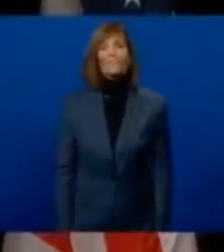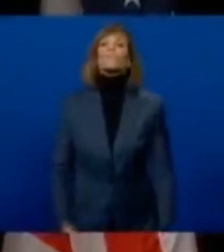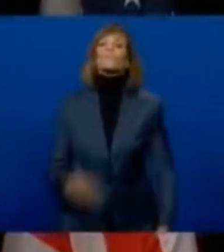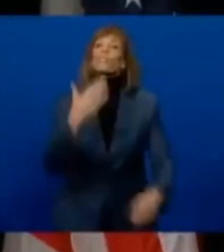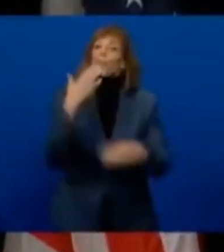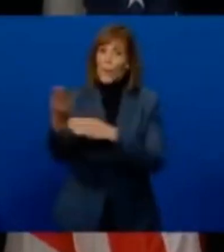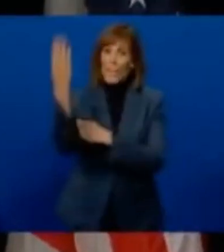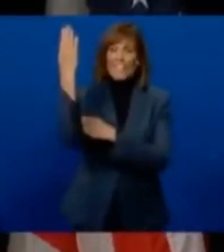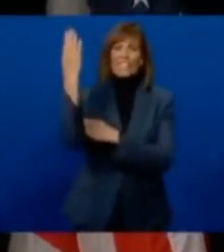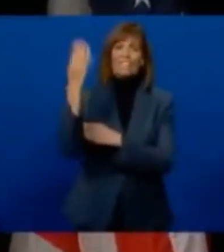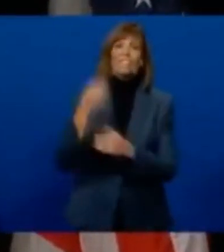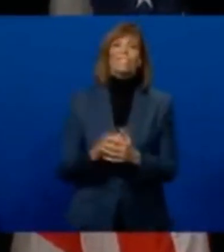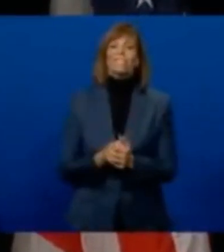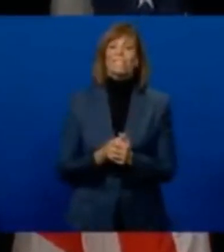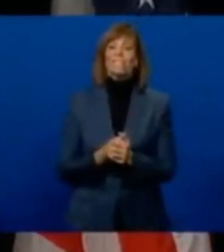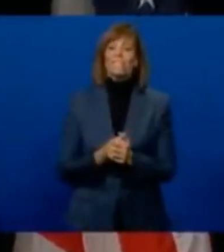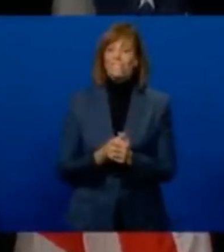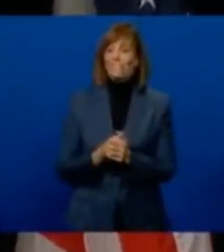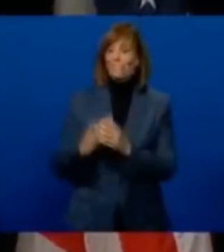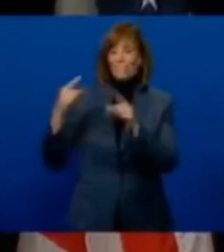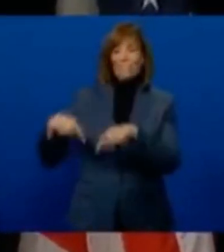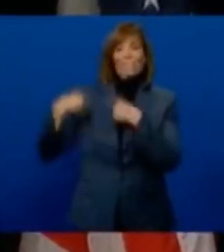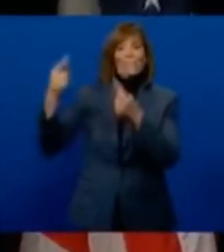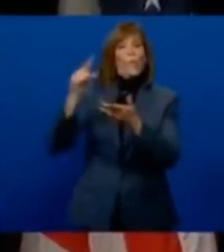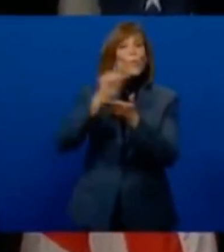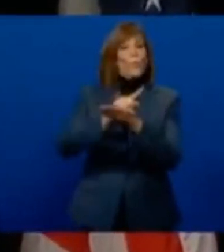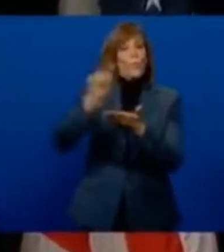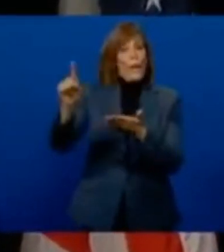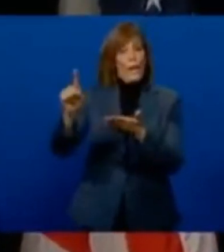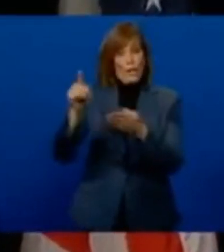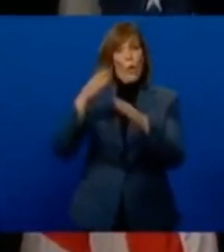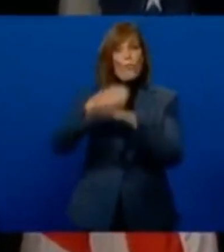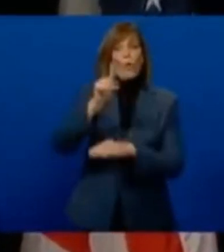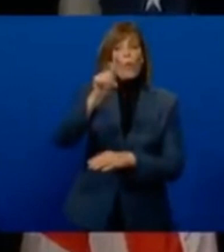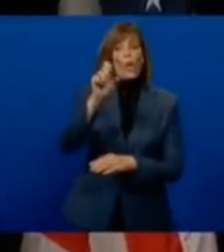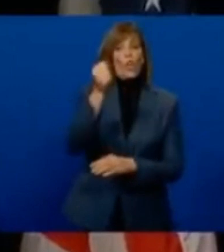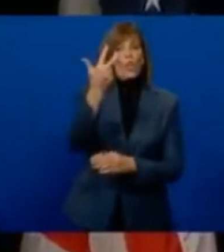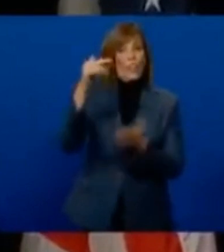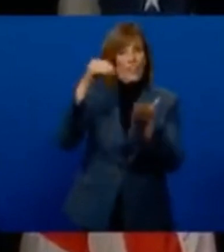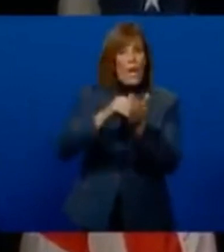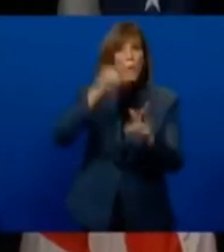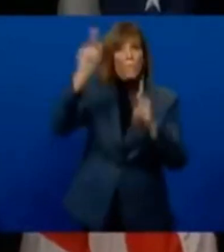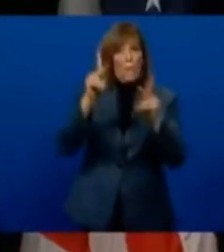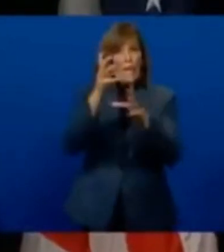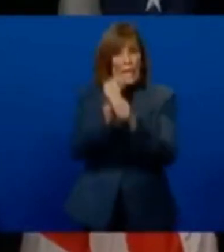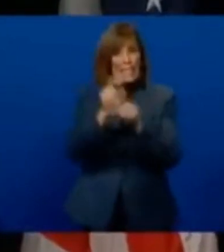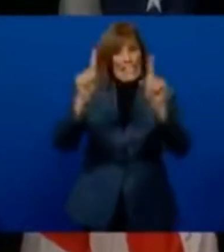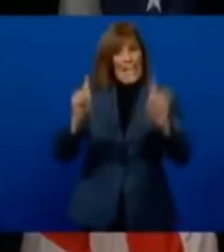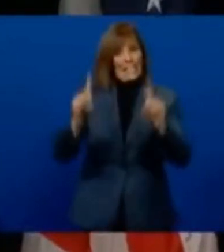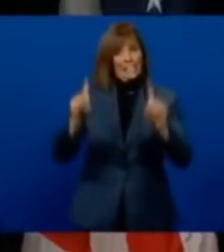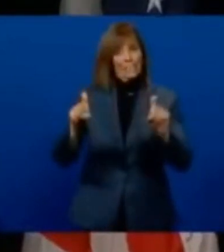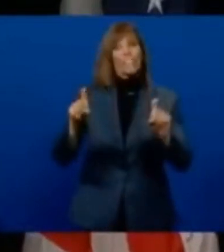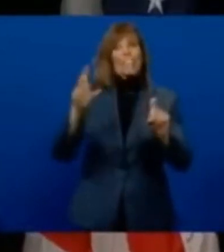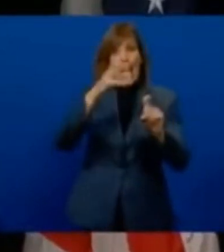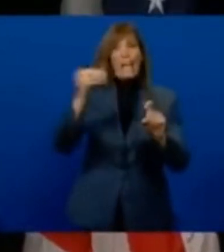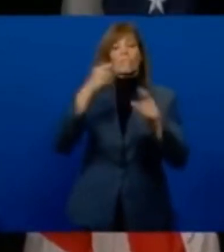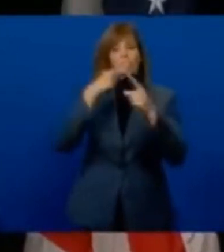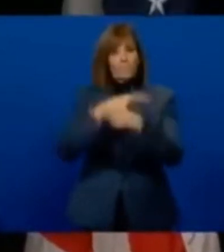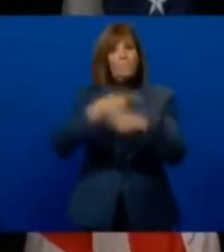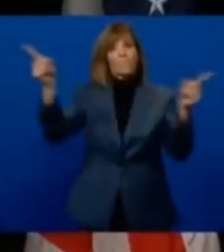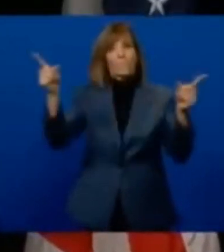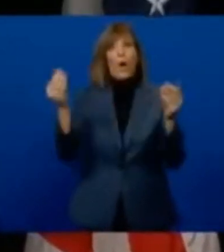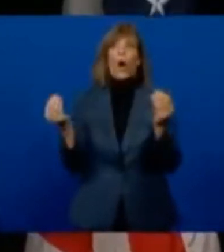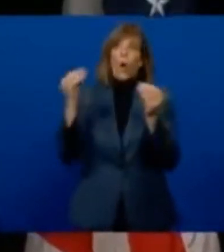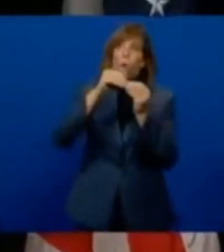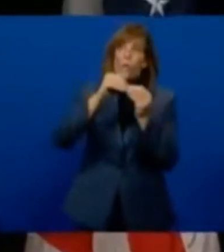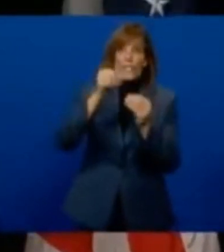Good morning. In the last 7 days, more than 113,000 Iowans were tested, and the state reported more